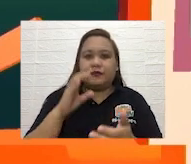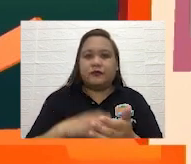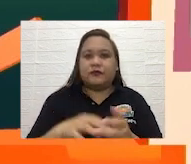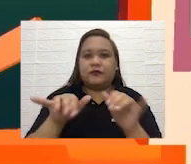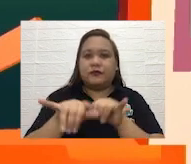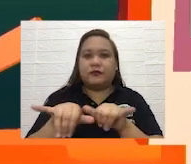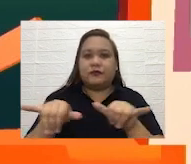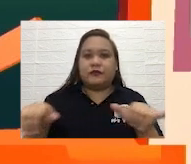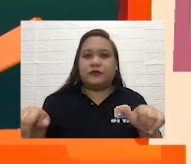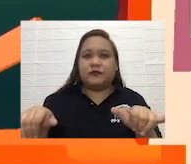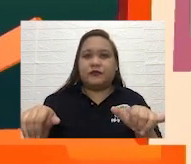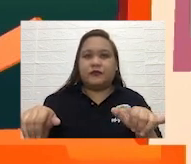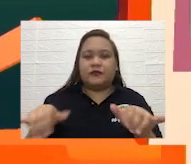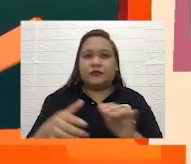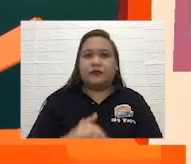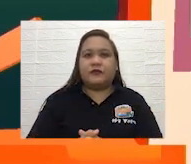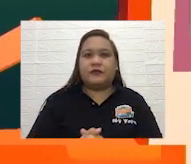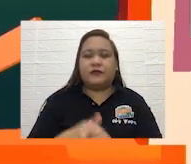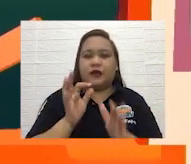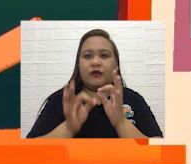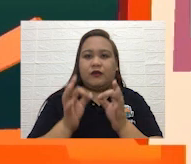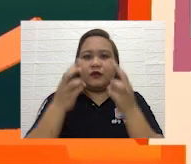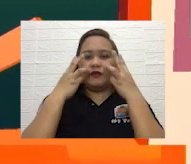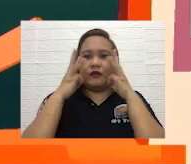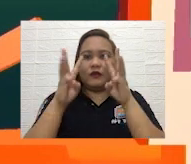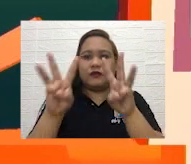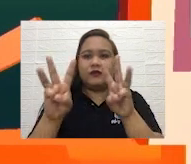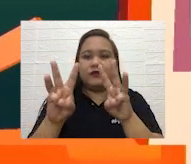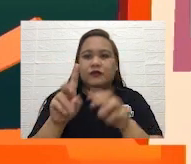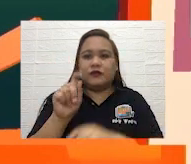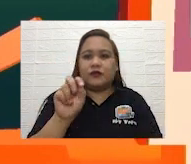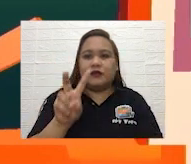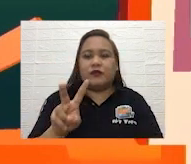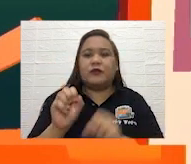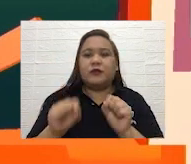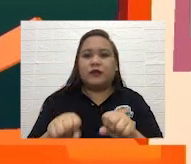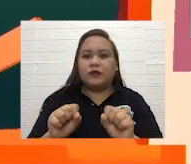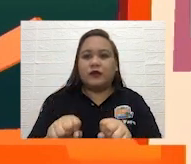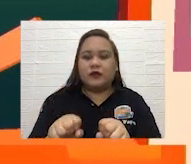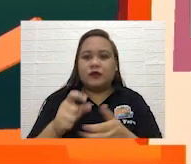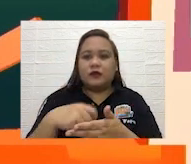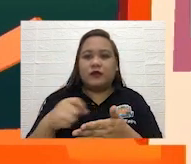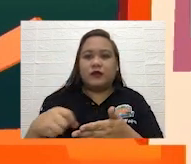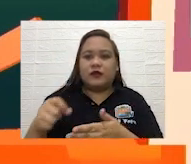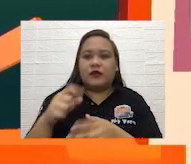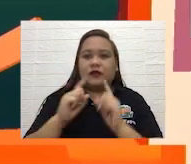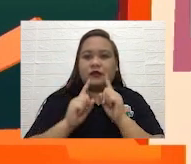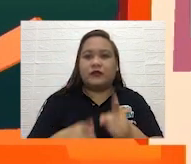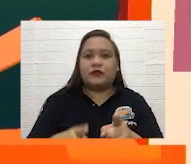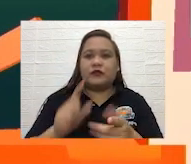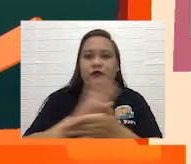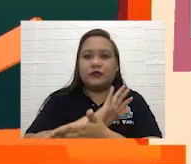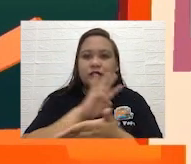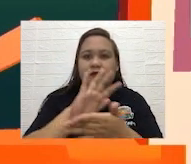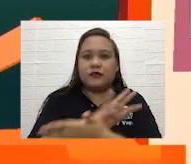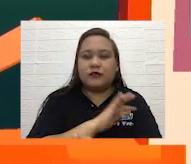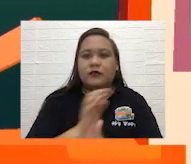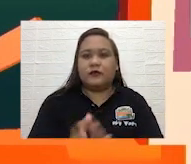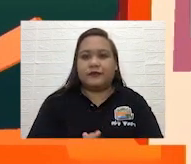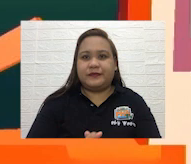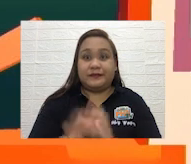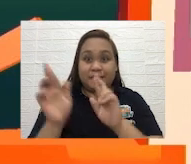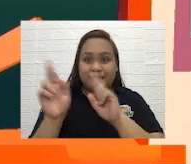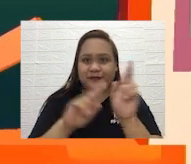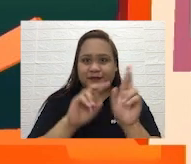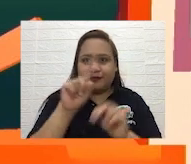can comment your answer in the comment section below. If you are watching through your television, you can write your answer on a piece of